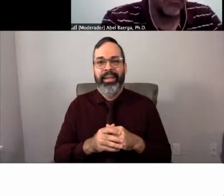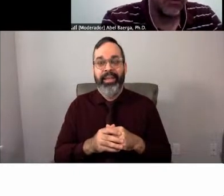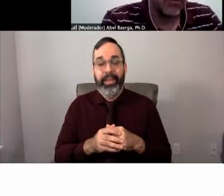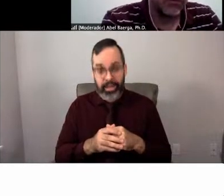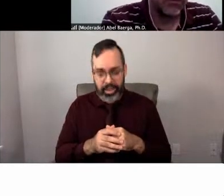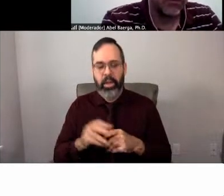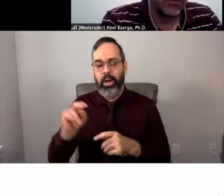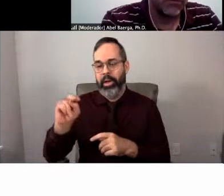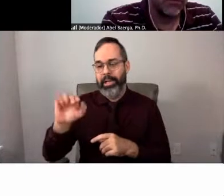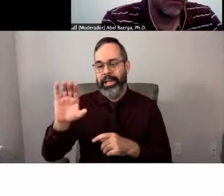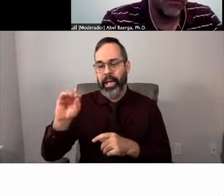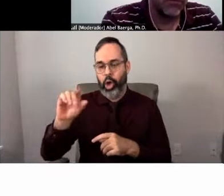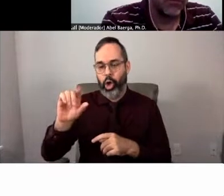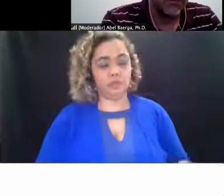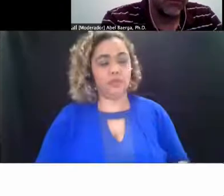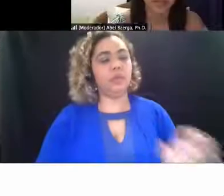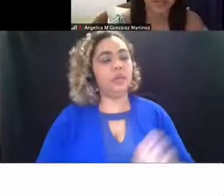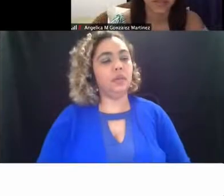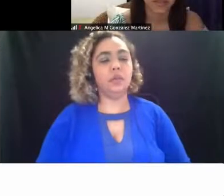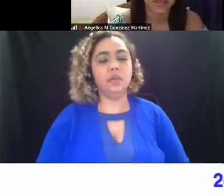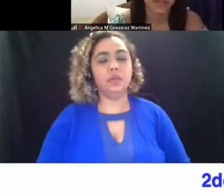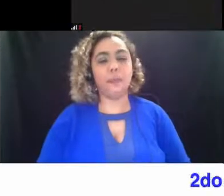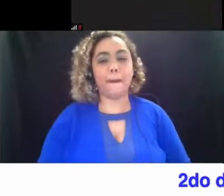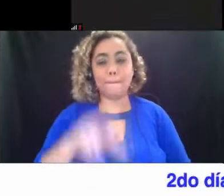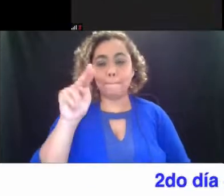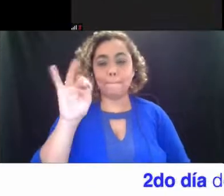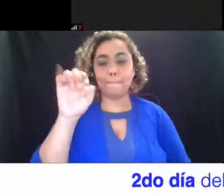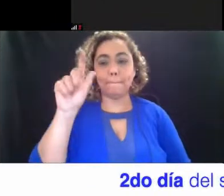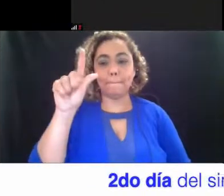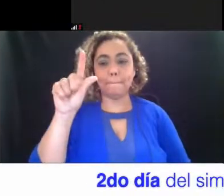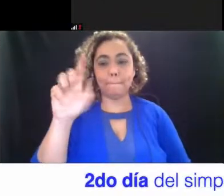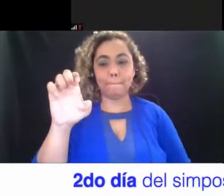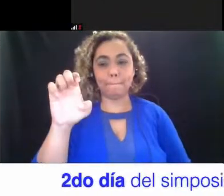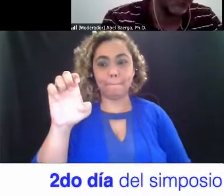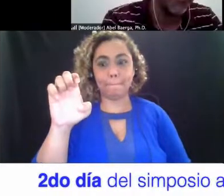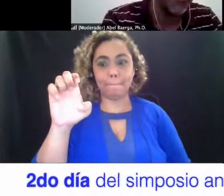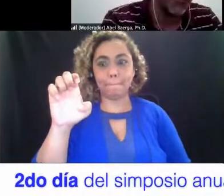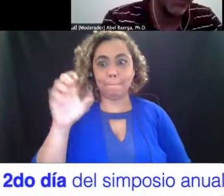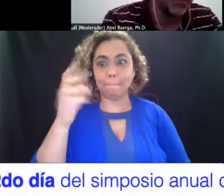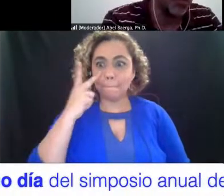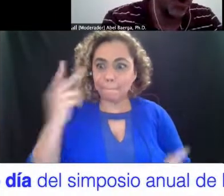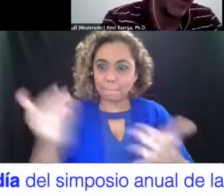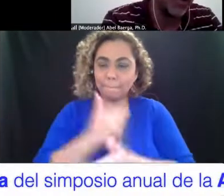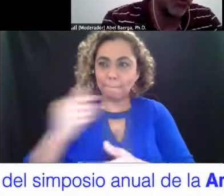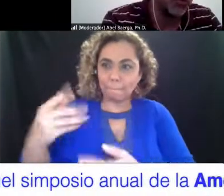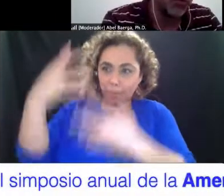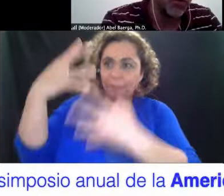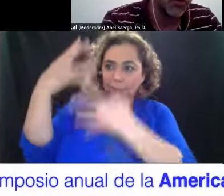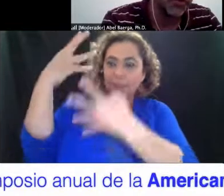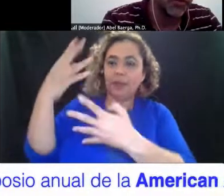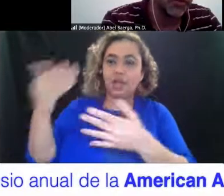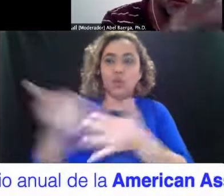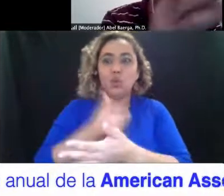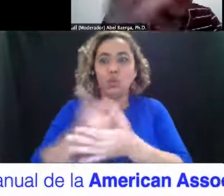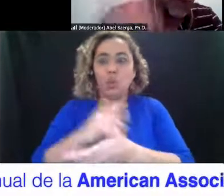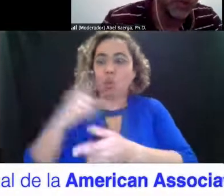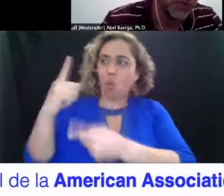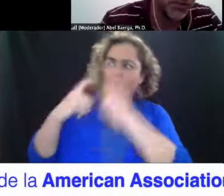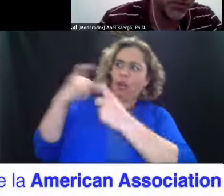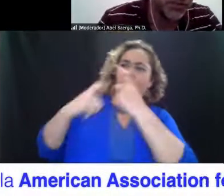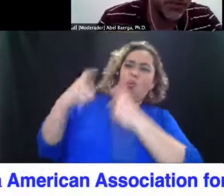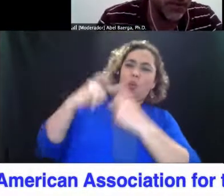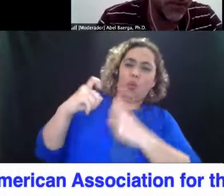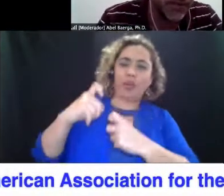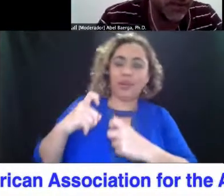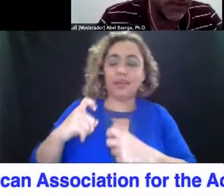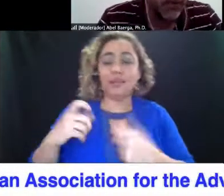Nicole Colon. This is another, I just spotted a new source of question, brand new source of fresh questions